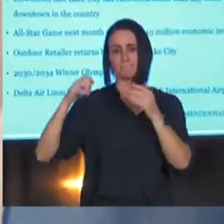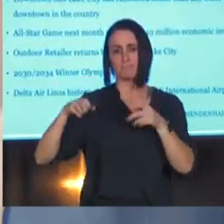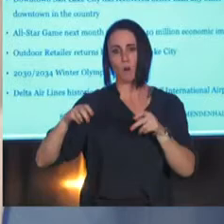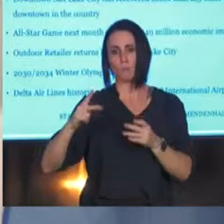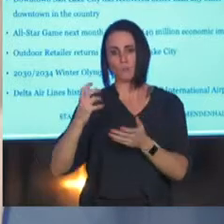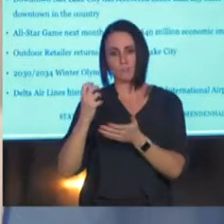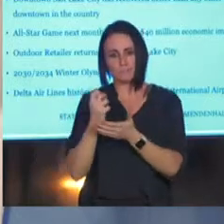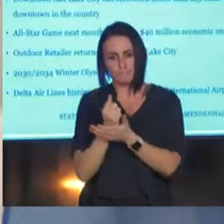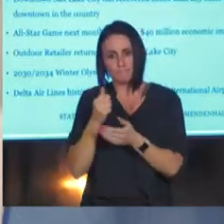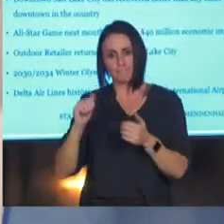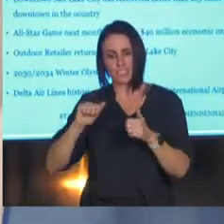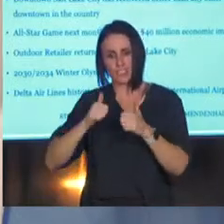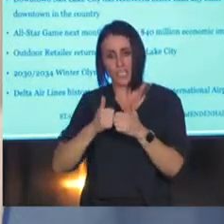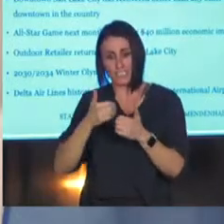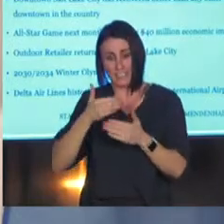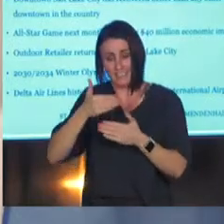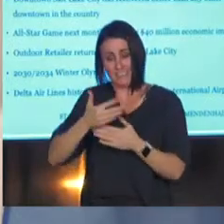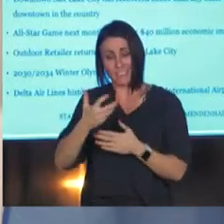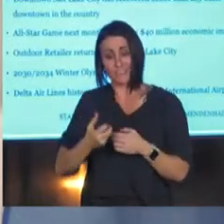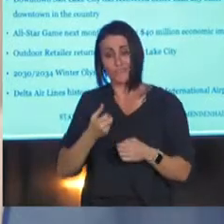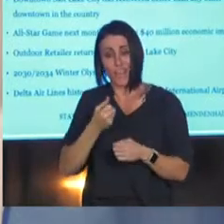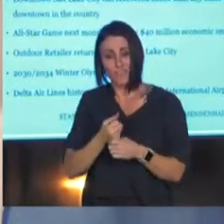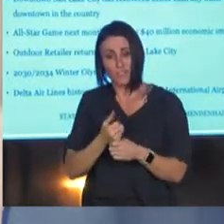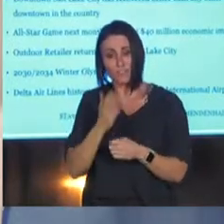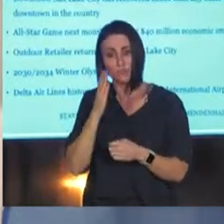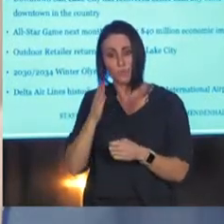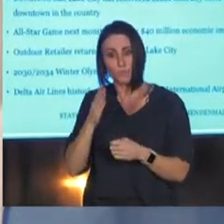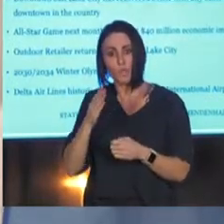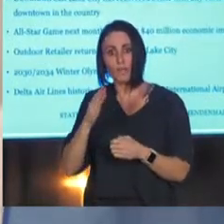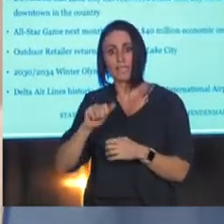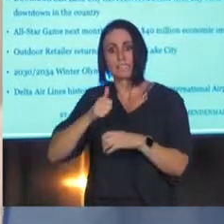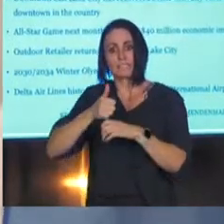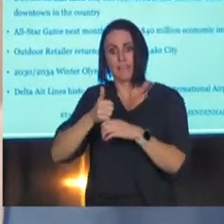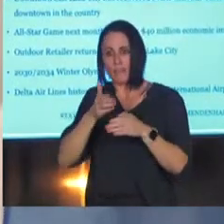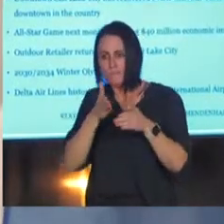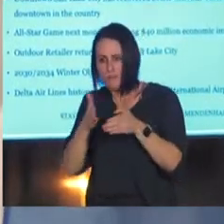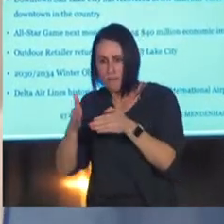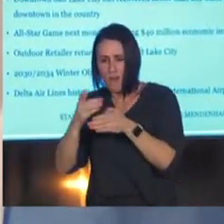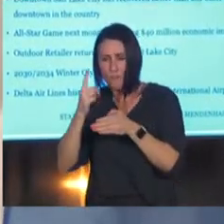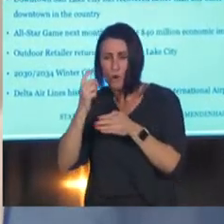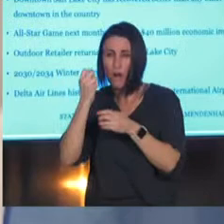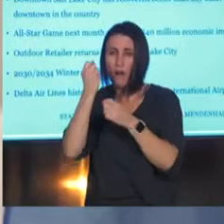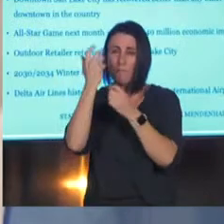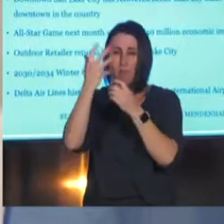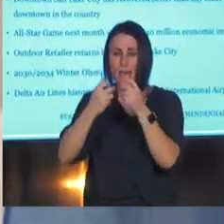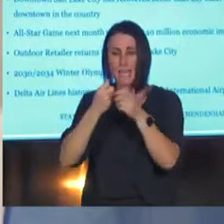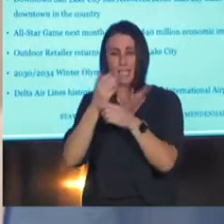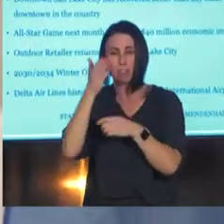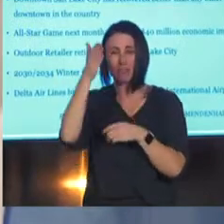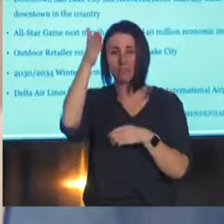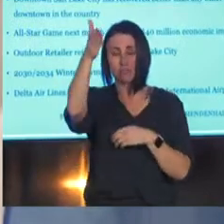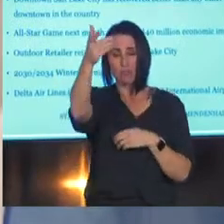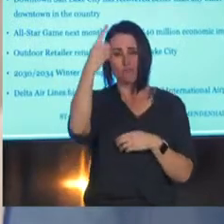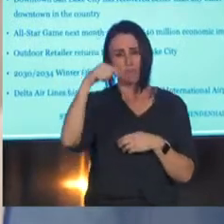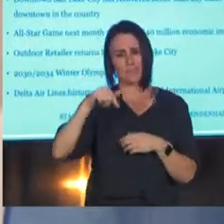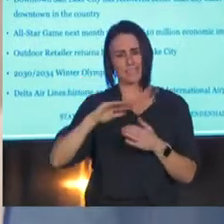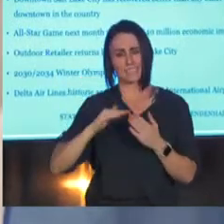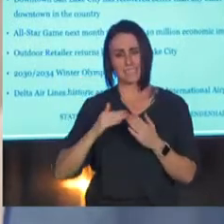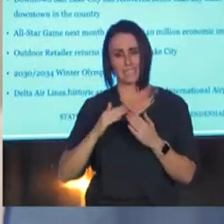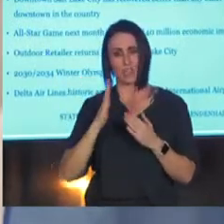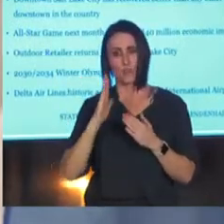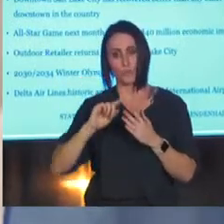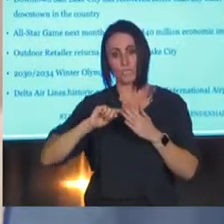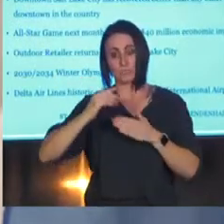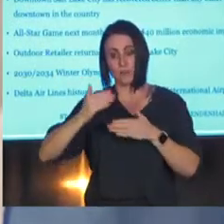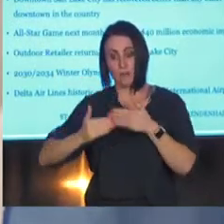and the challenges in the next 5 years are going to chart the course for the next century of this capital city, and it will set in